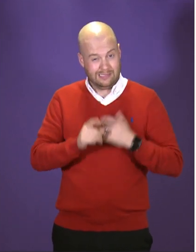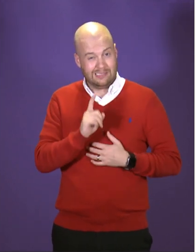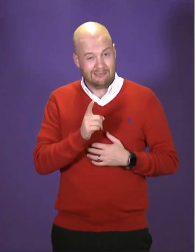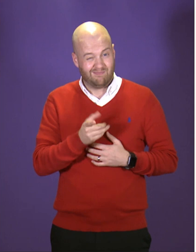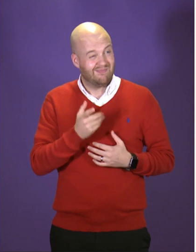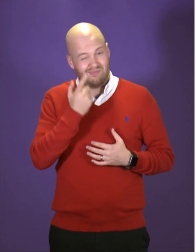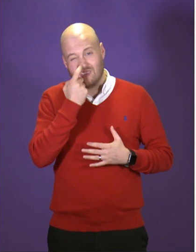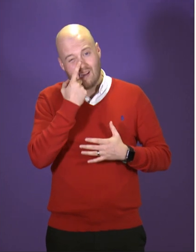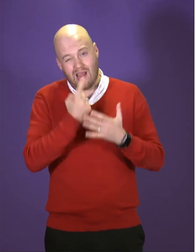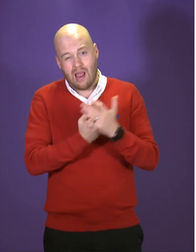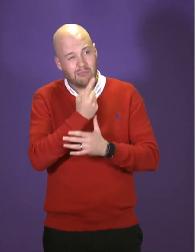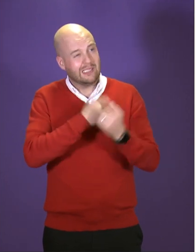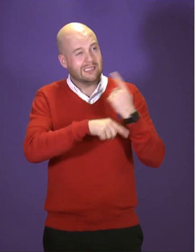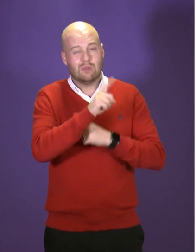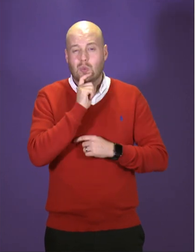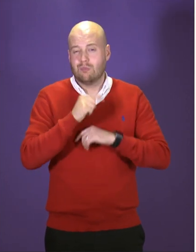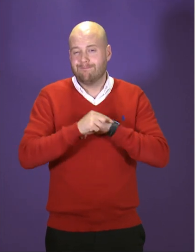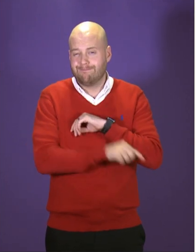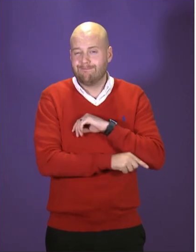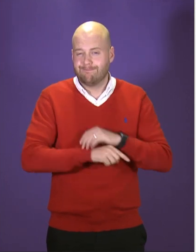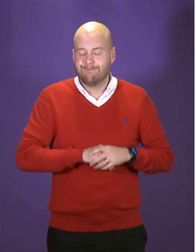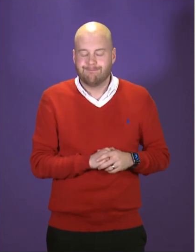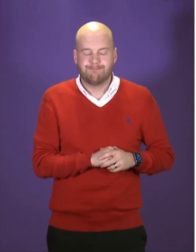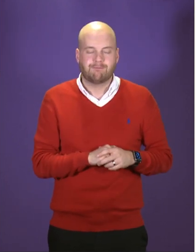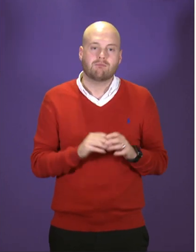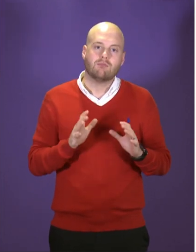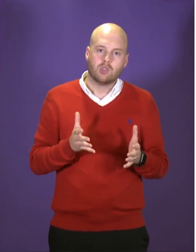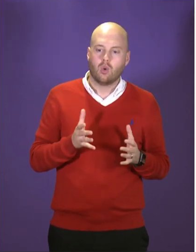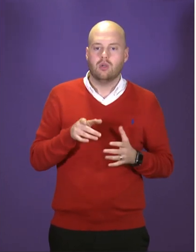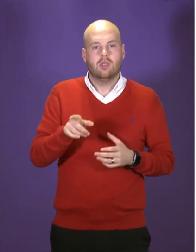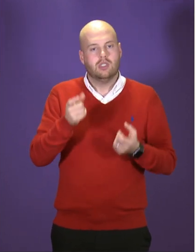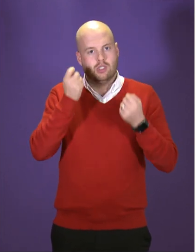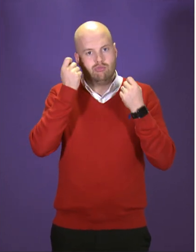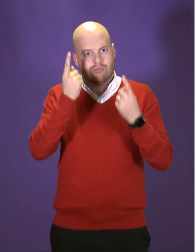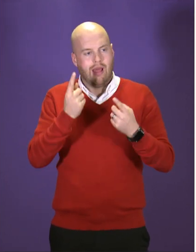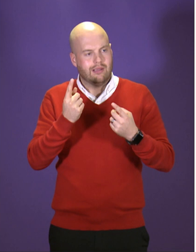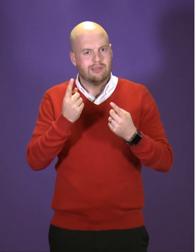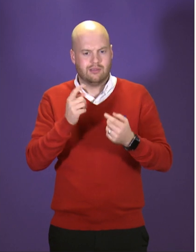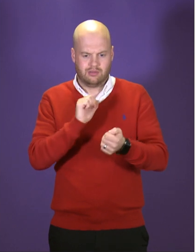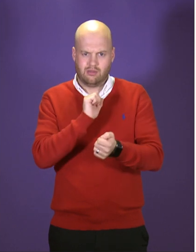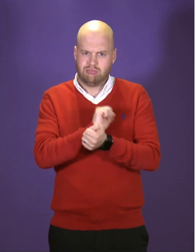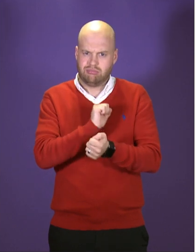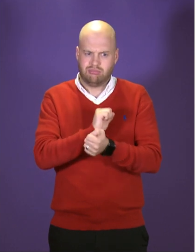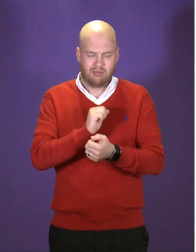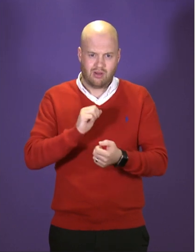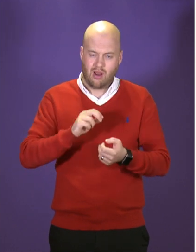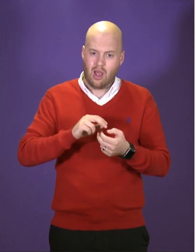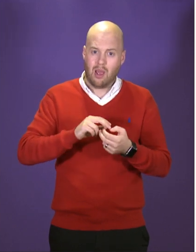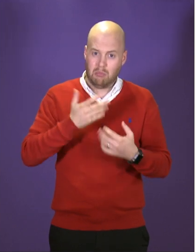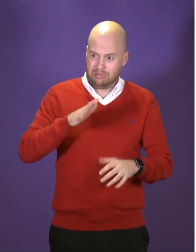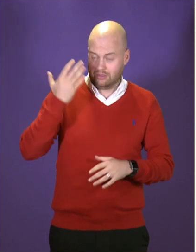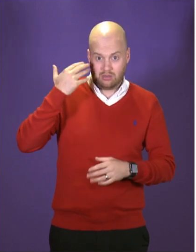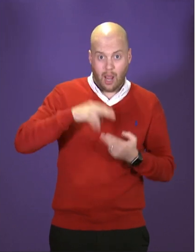communities where there is inequity. What happened was that they realized that the incarceration rate went from 100%